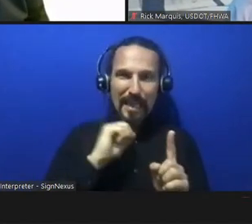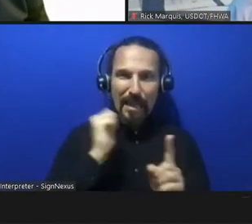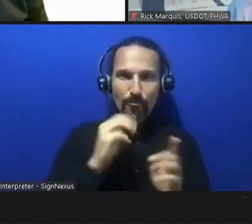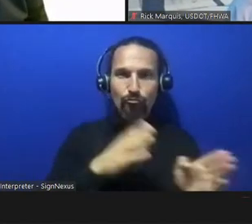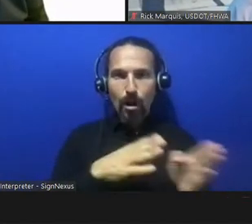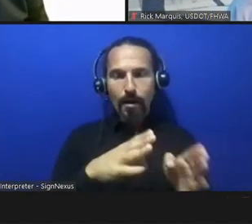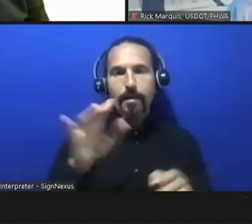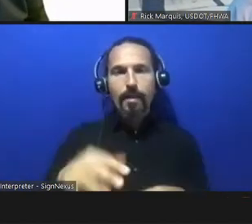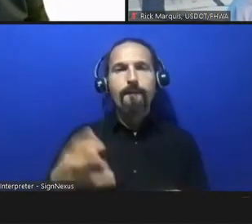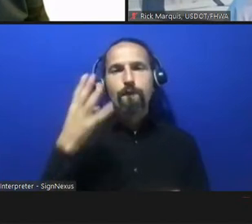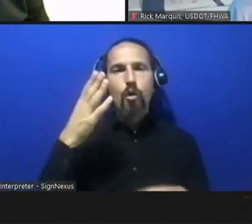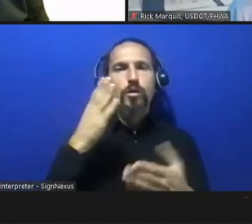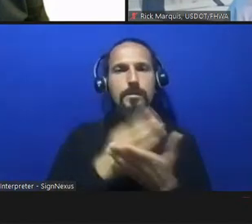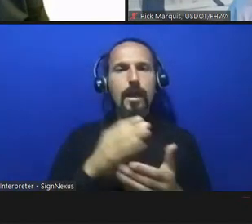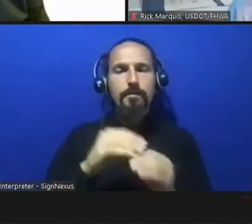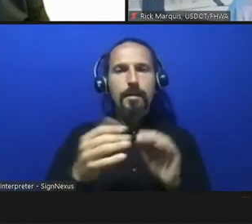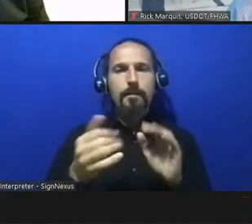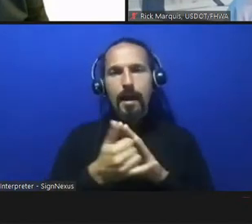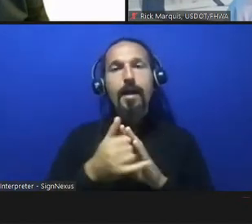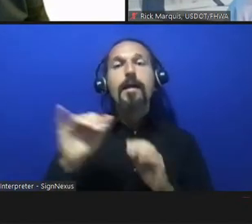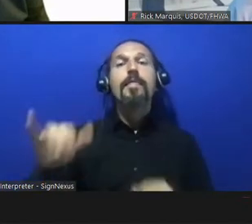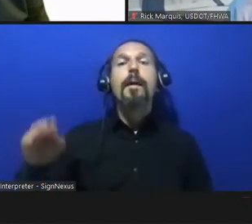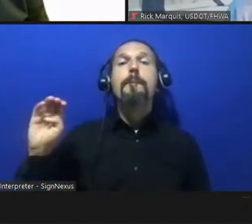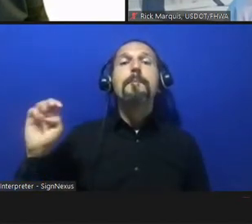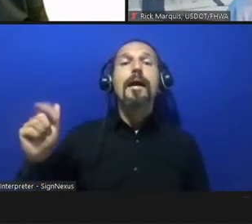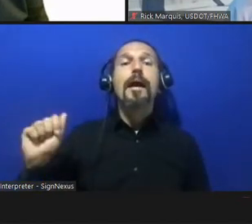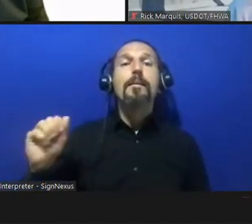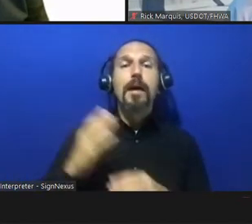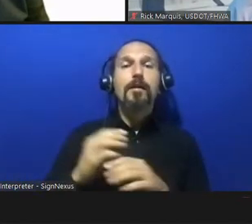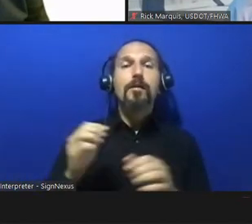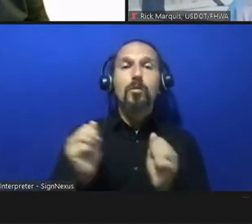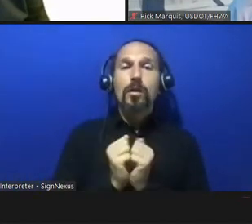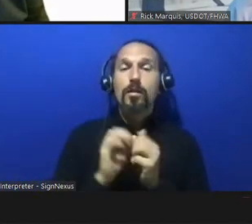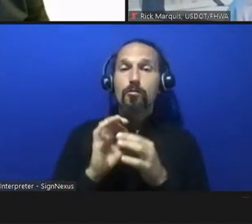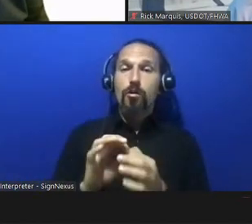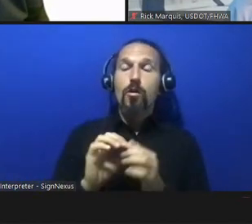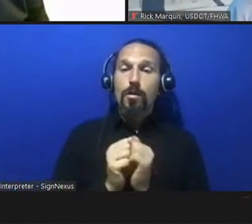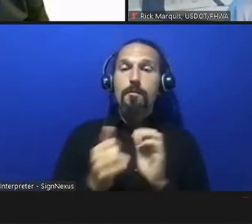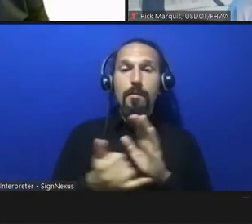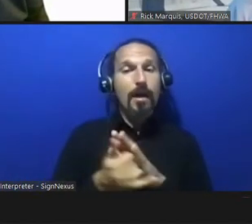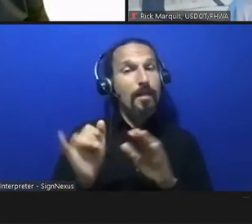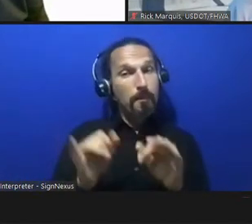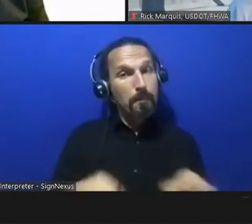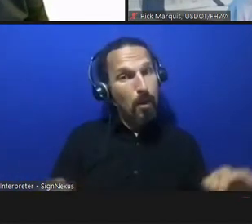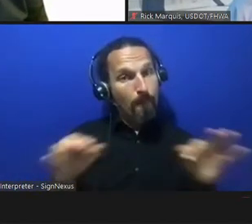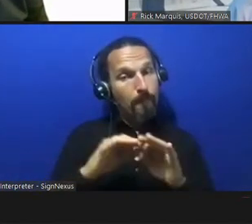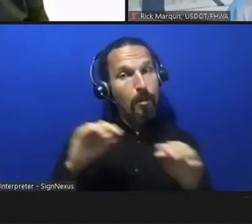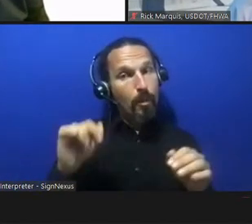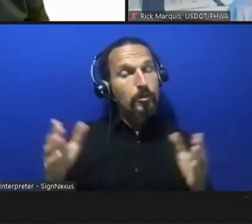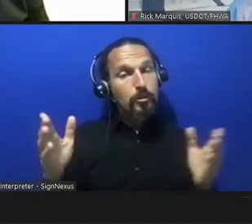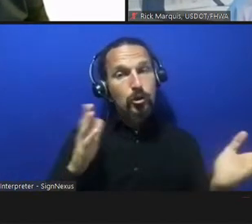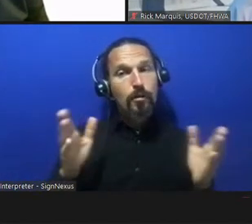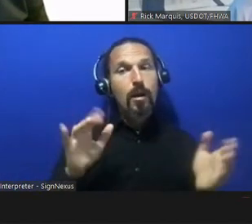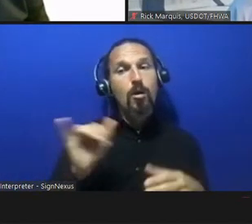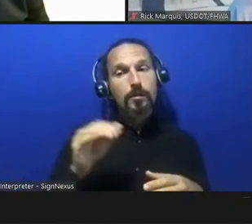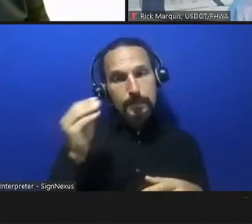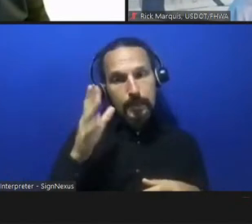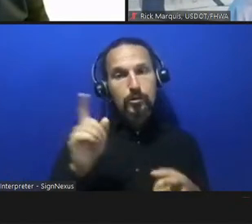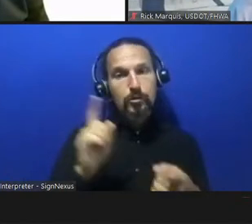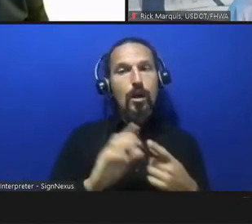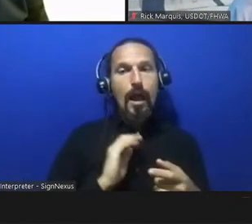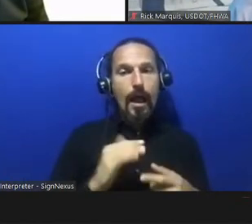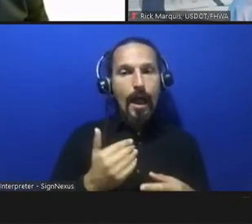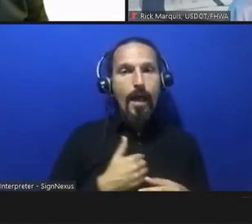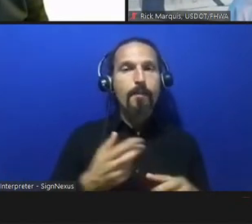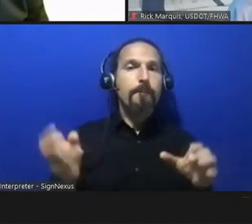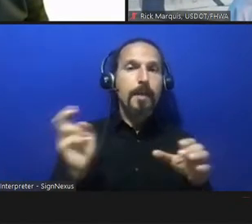four stops in manhattan megabus relationship with manhattan is vital to this service and most importantly to our passengers